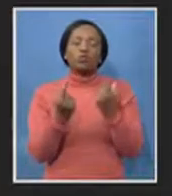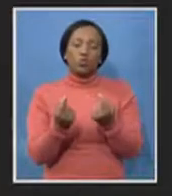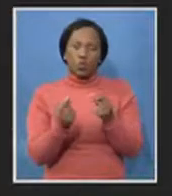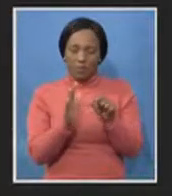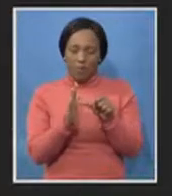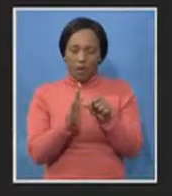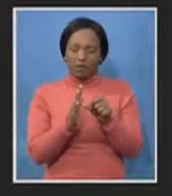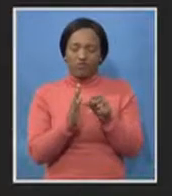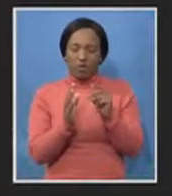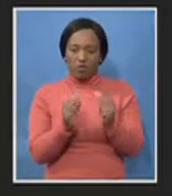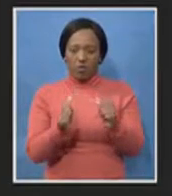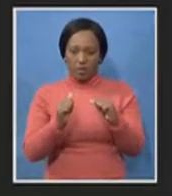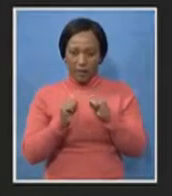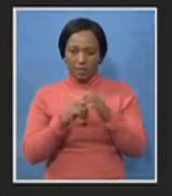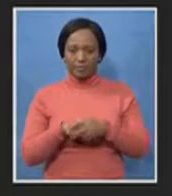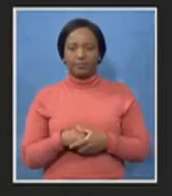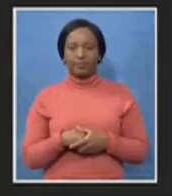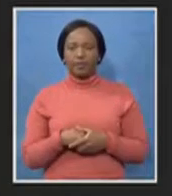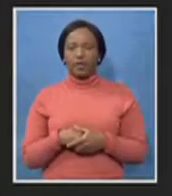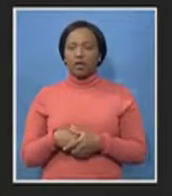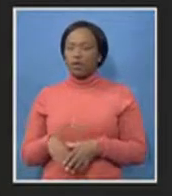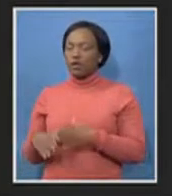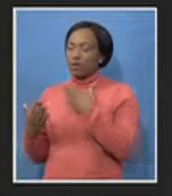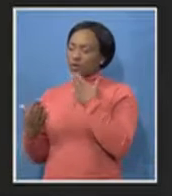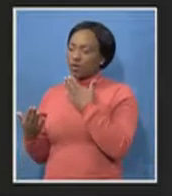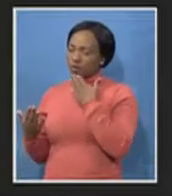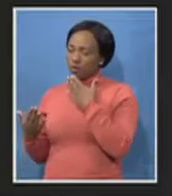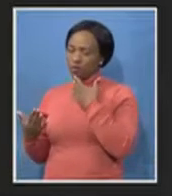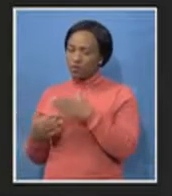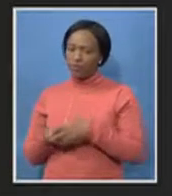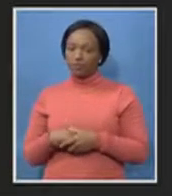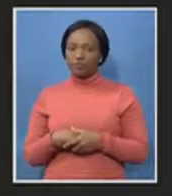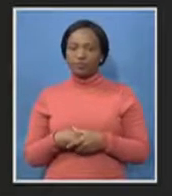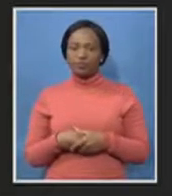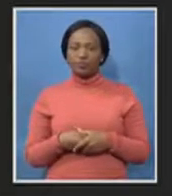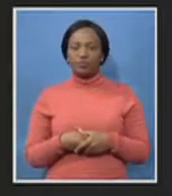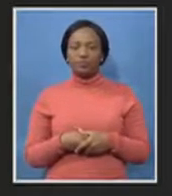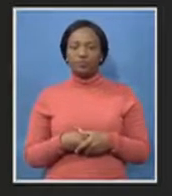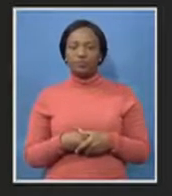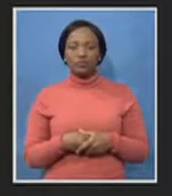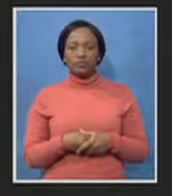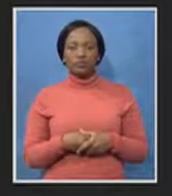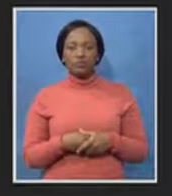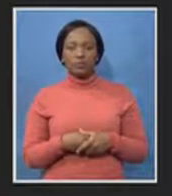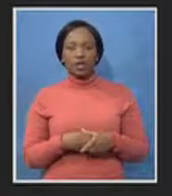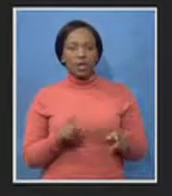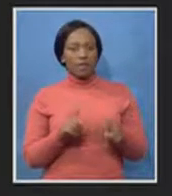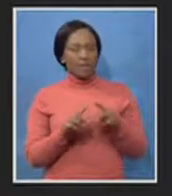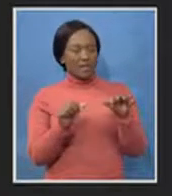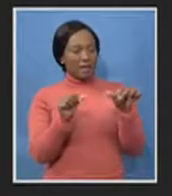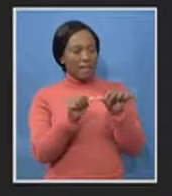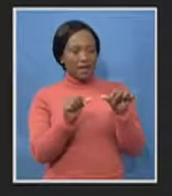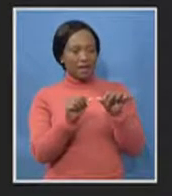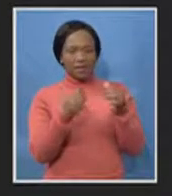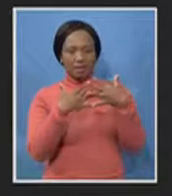Okay, thank you. Can we now... If these measures are not implemented. If the measures are not implemented, we'll even be in